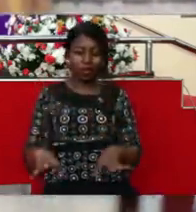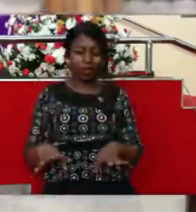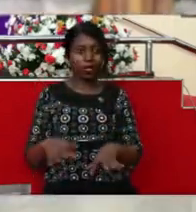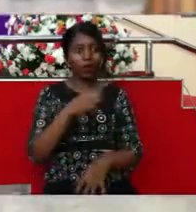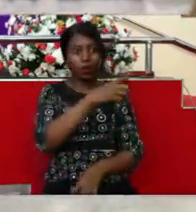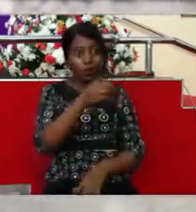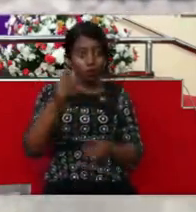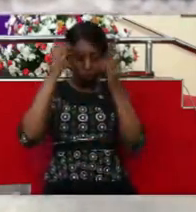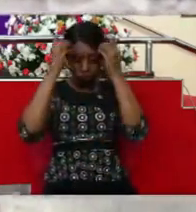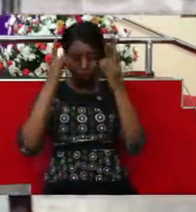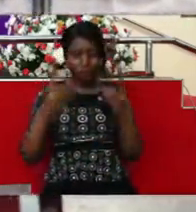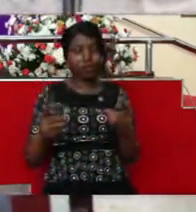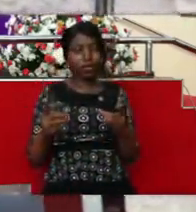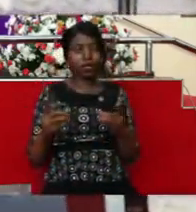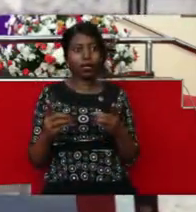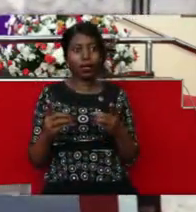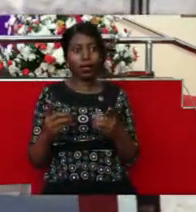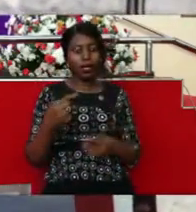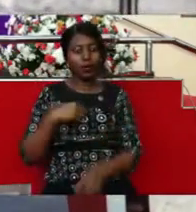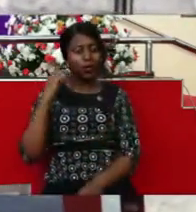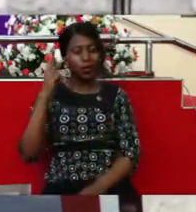that I will not be a statistic in the church.